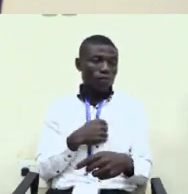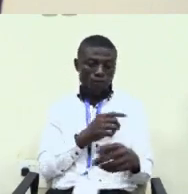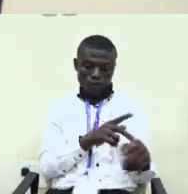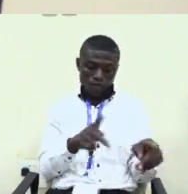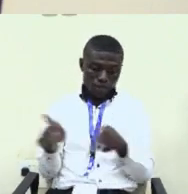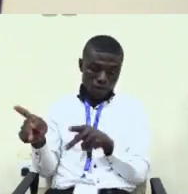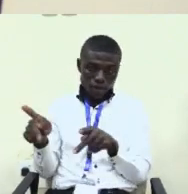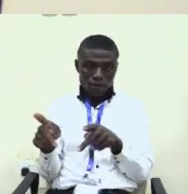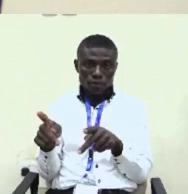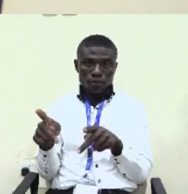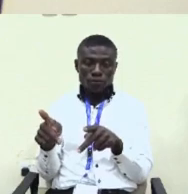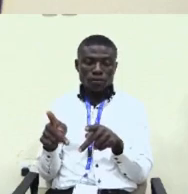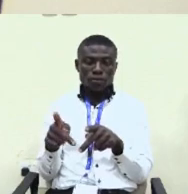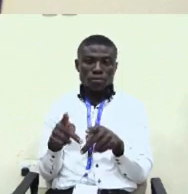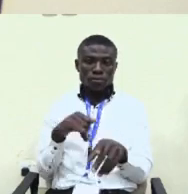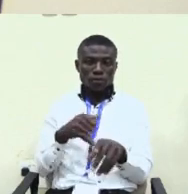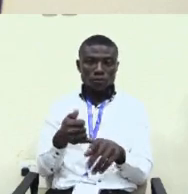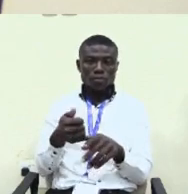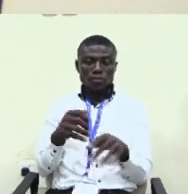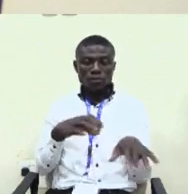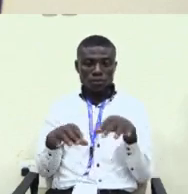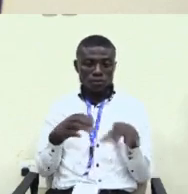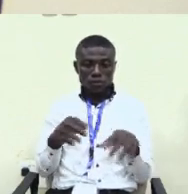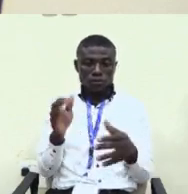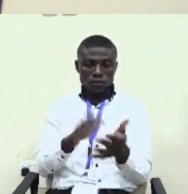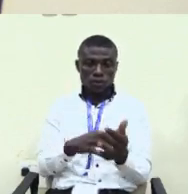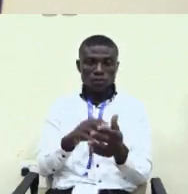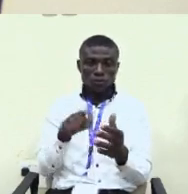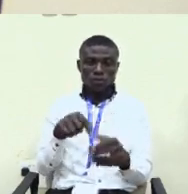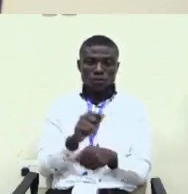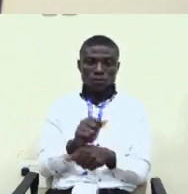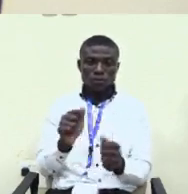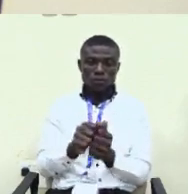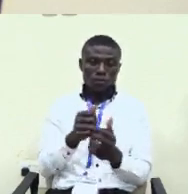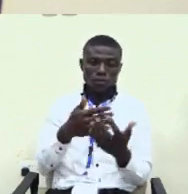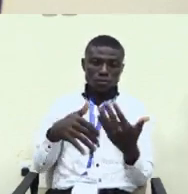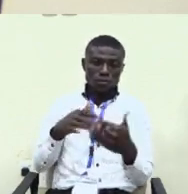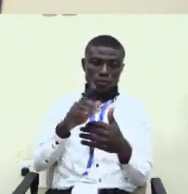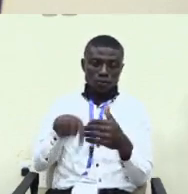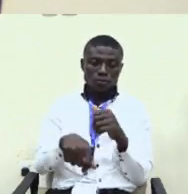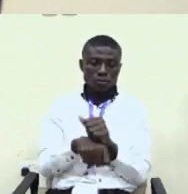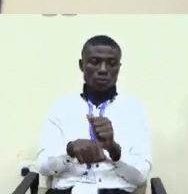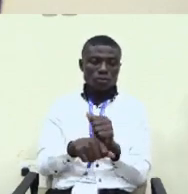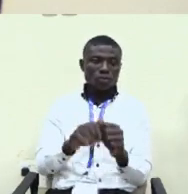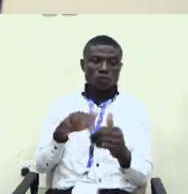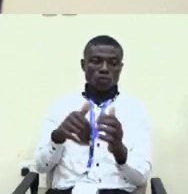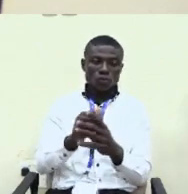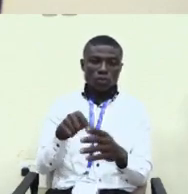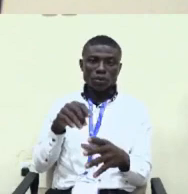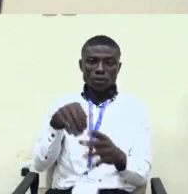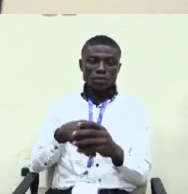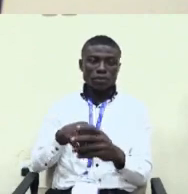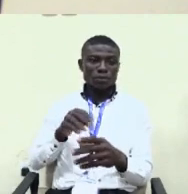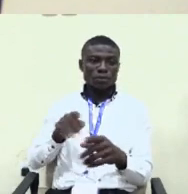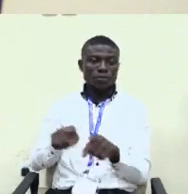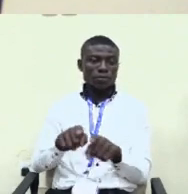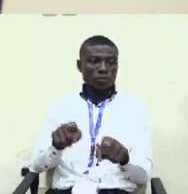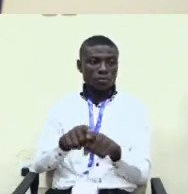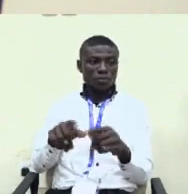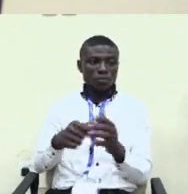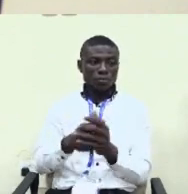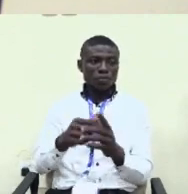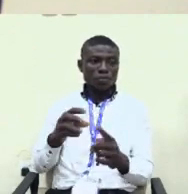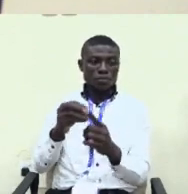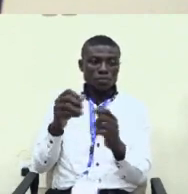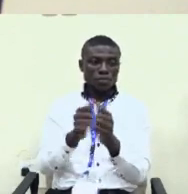of implementing an activity, again, it has to go around. All has to come on board. And especially